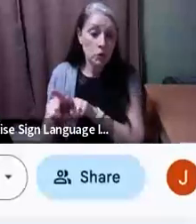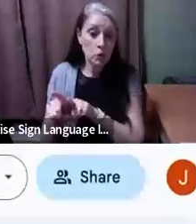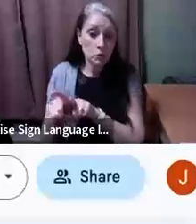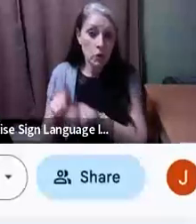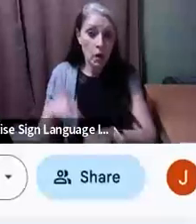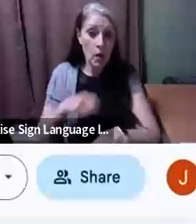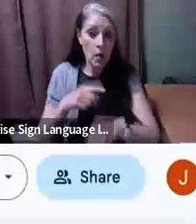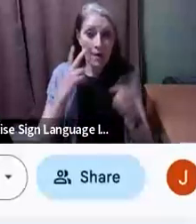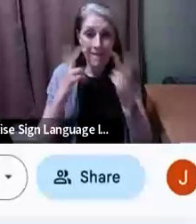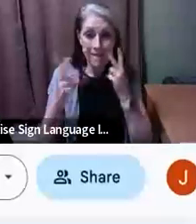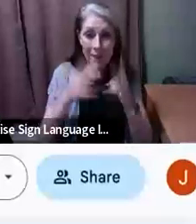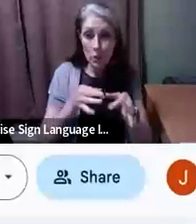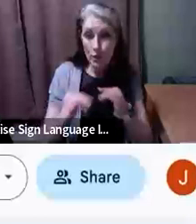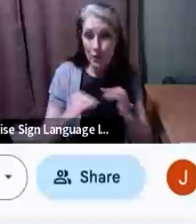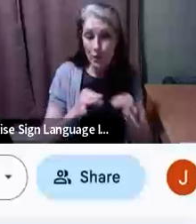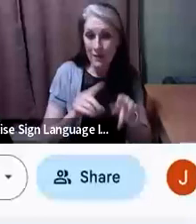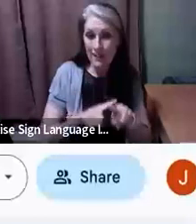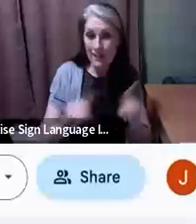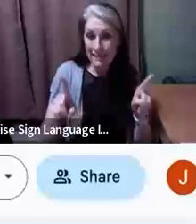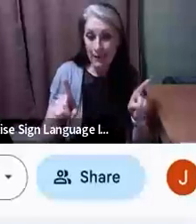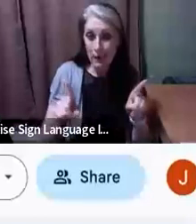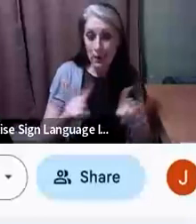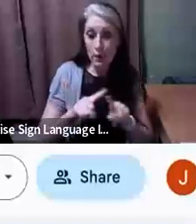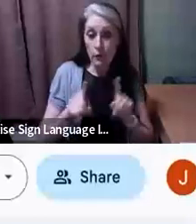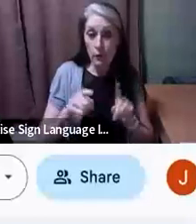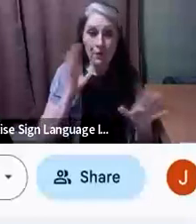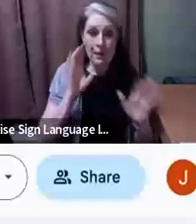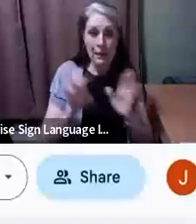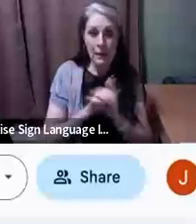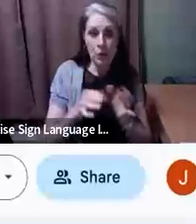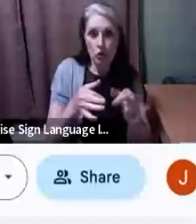longer. A visual description is different from an image caption.